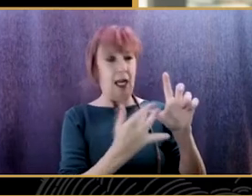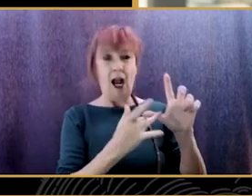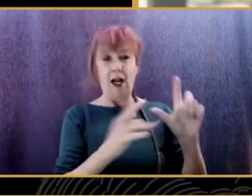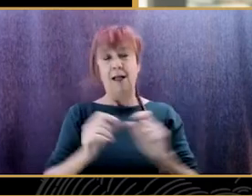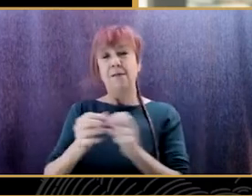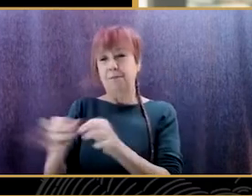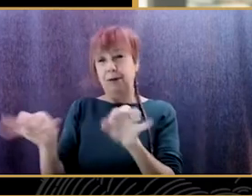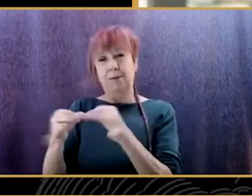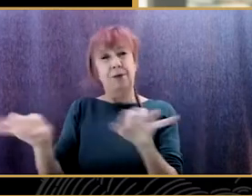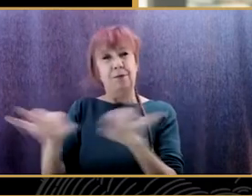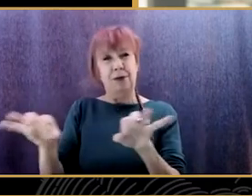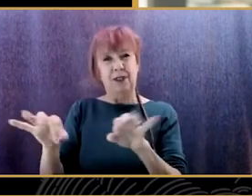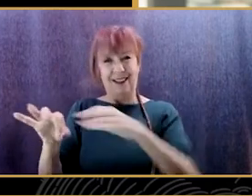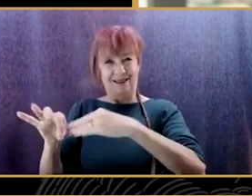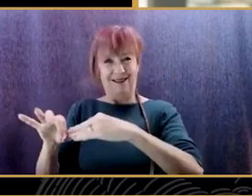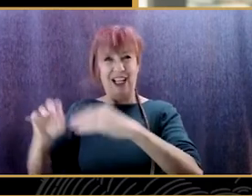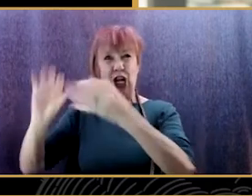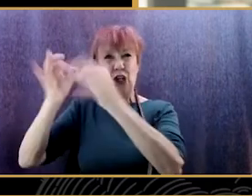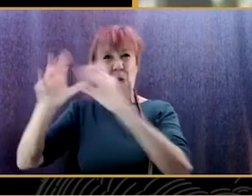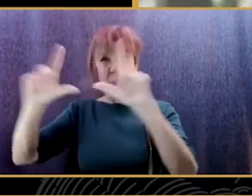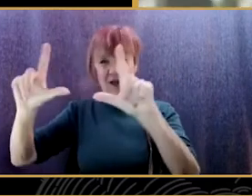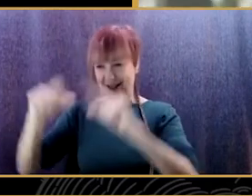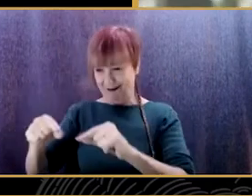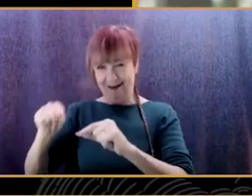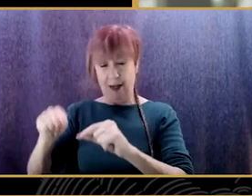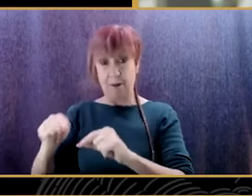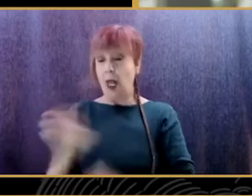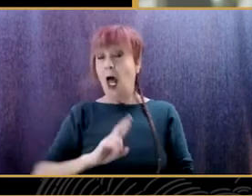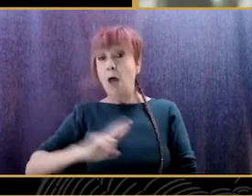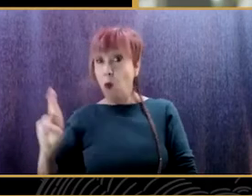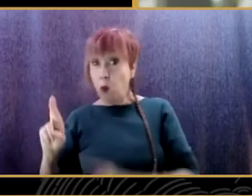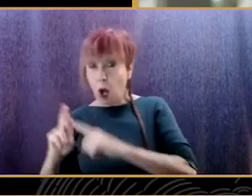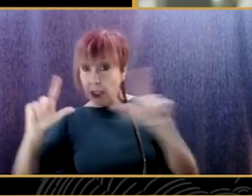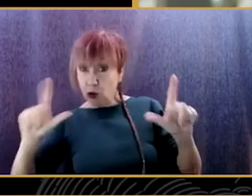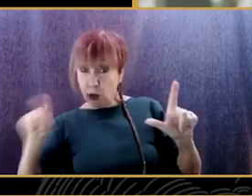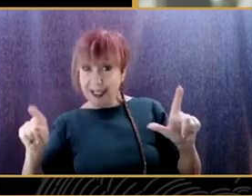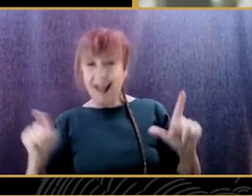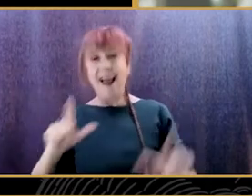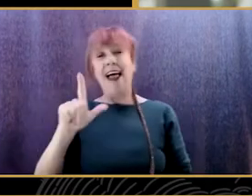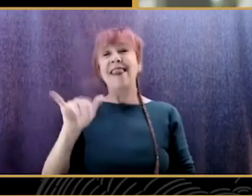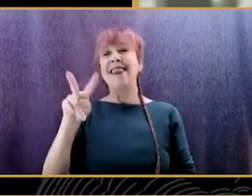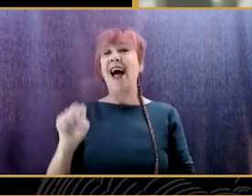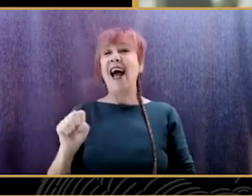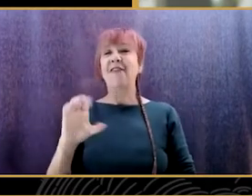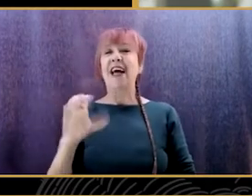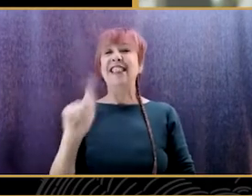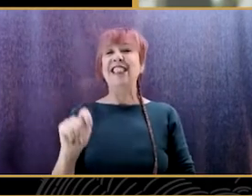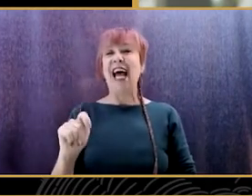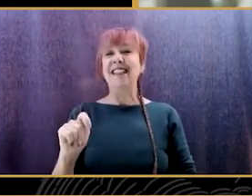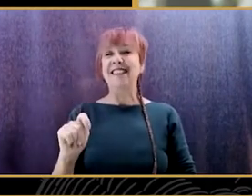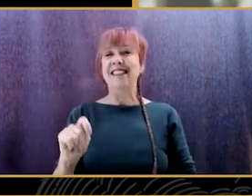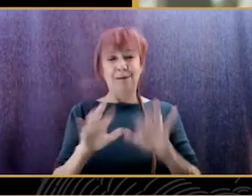Captions will show up next to the ASL interpreter's video. To the right of the screen, you'll find the live chat box where you can give